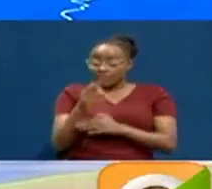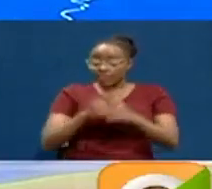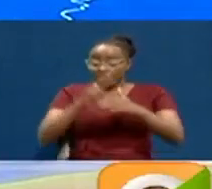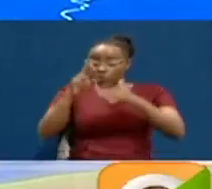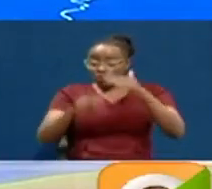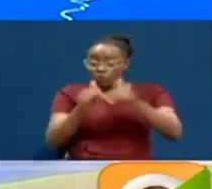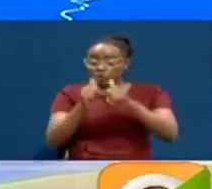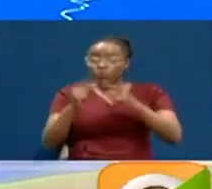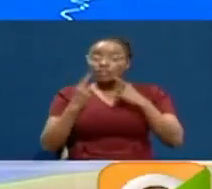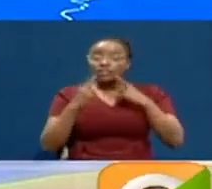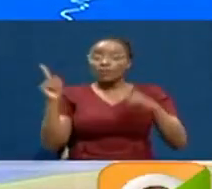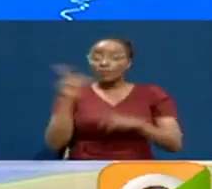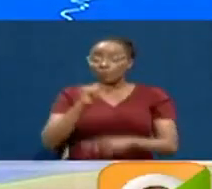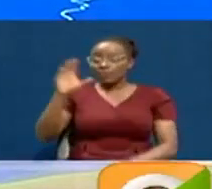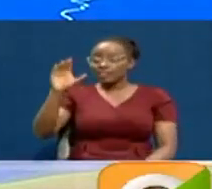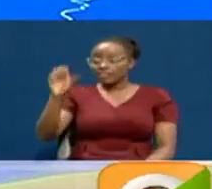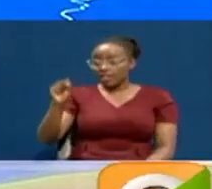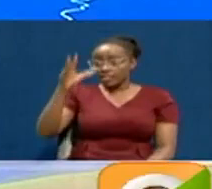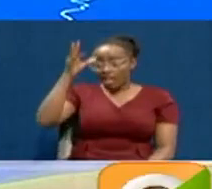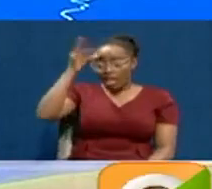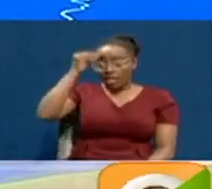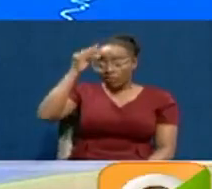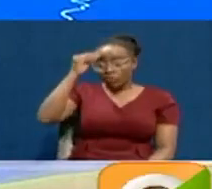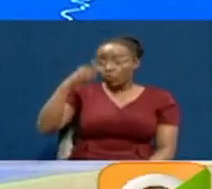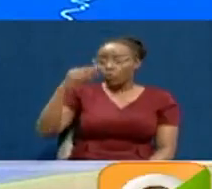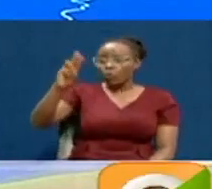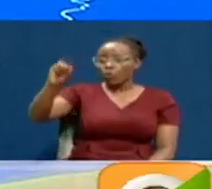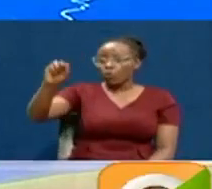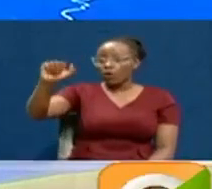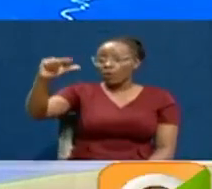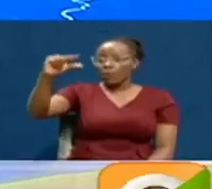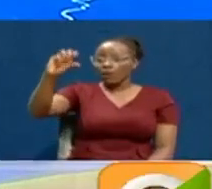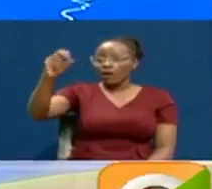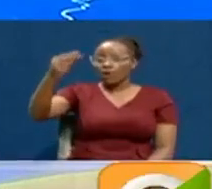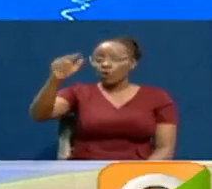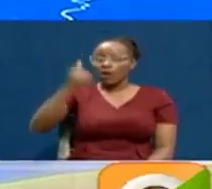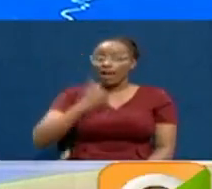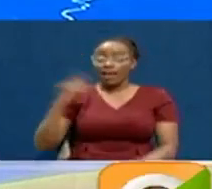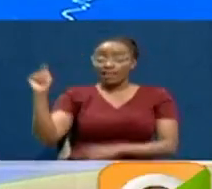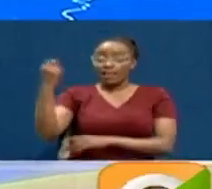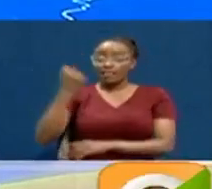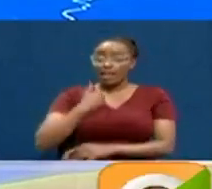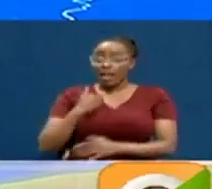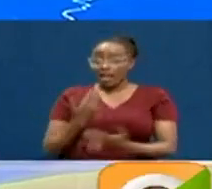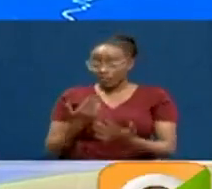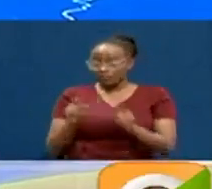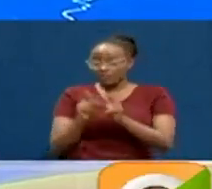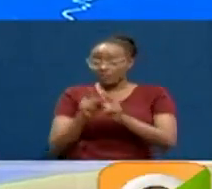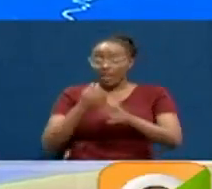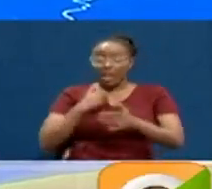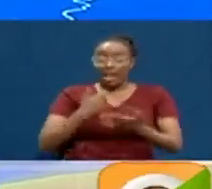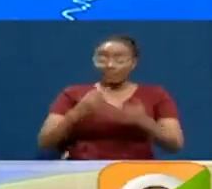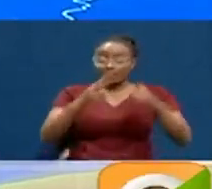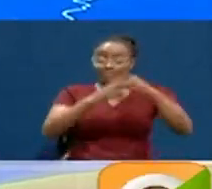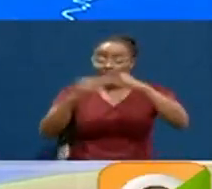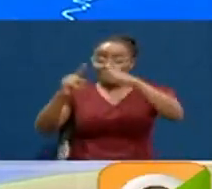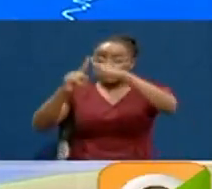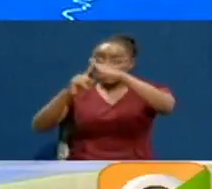results released by Education CS, Professor George Magoha, Kenya High School, Boma, recorded